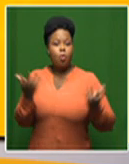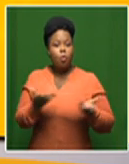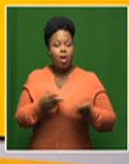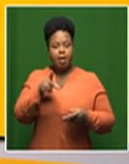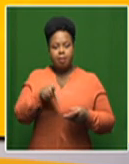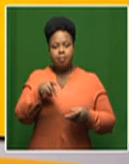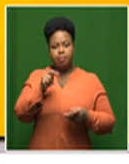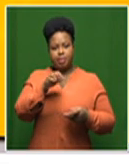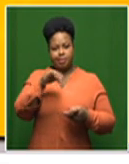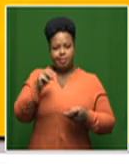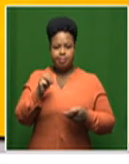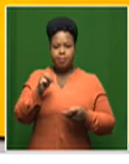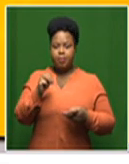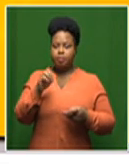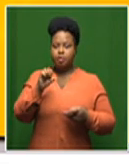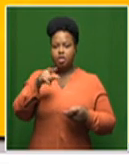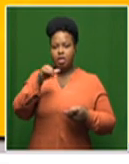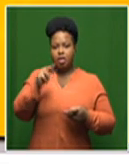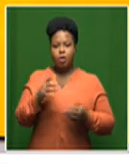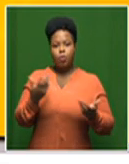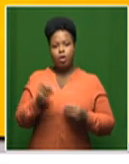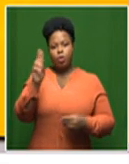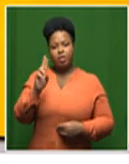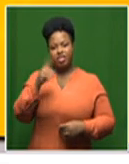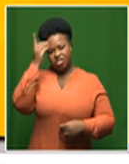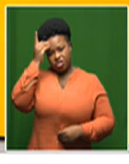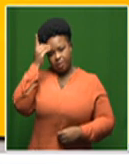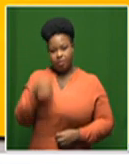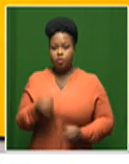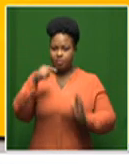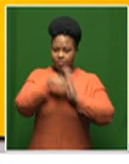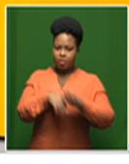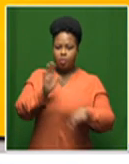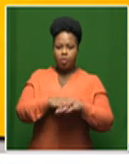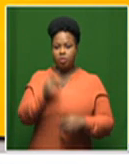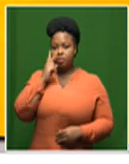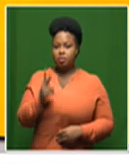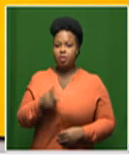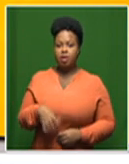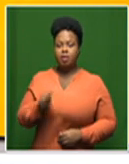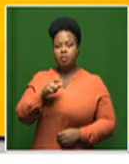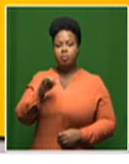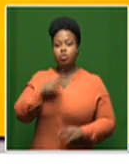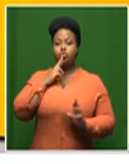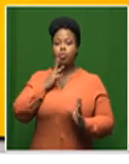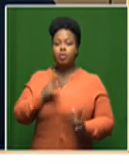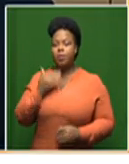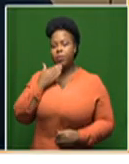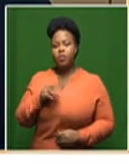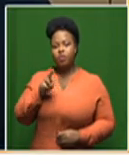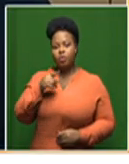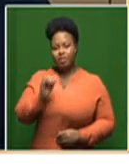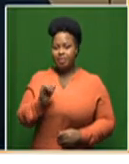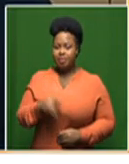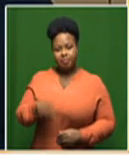Prince Mshiyeni Memorial Hospital in Umlazi in Durban. So for more on that story, let's cross over to our SABC reporter, Vusi